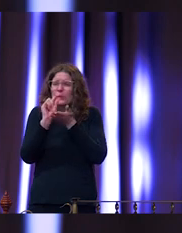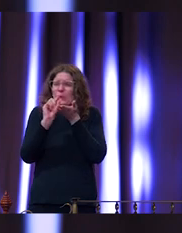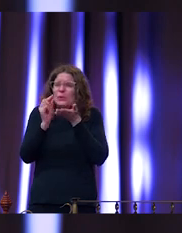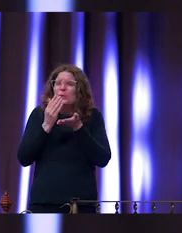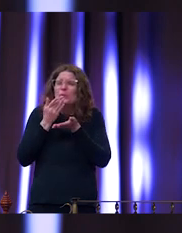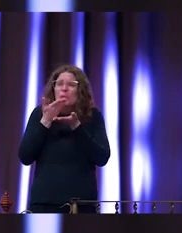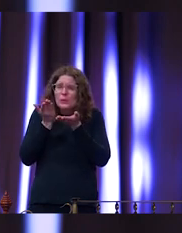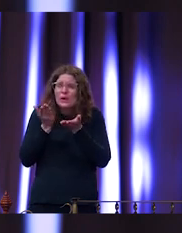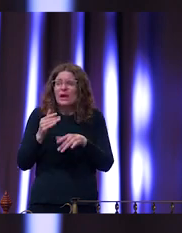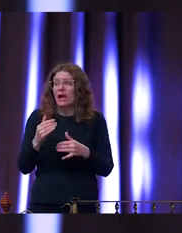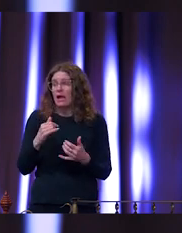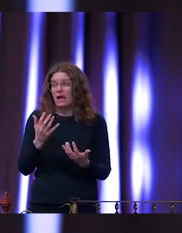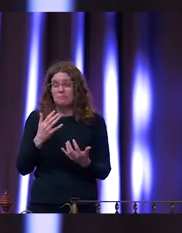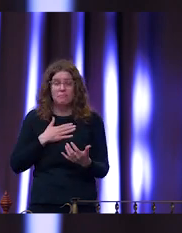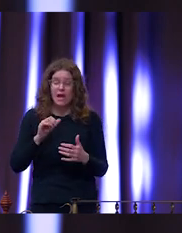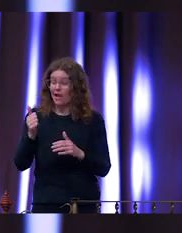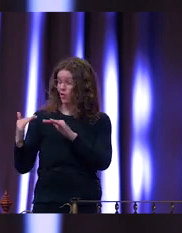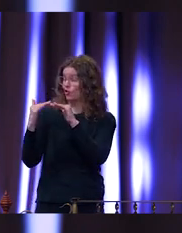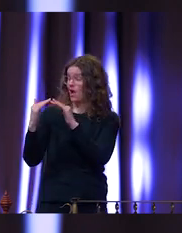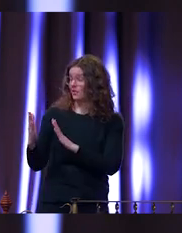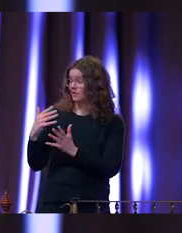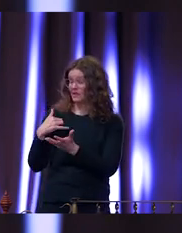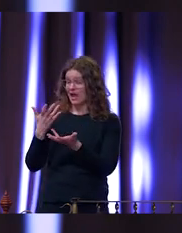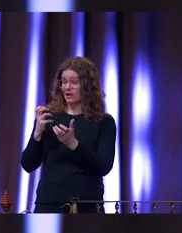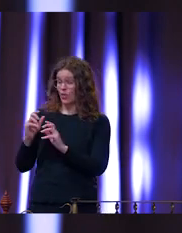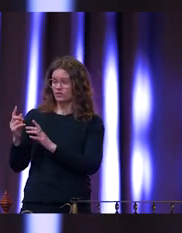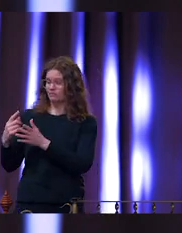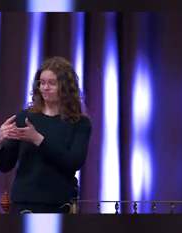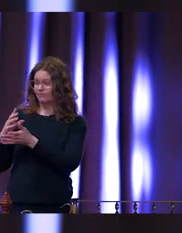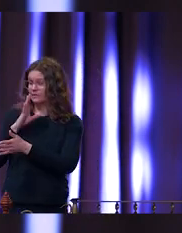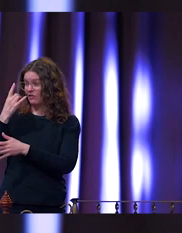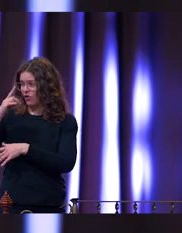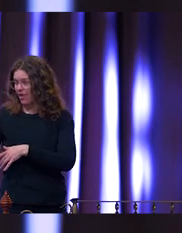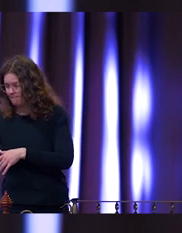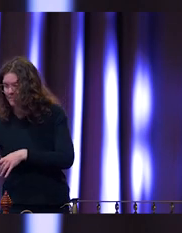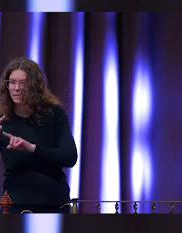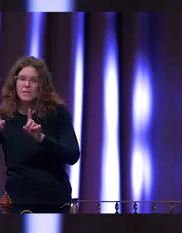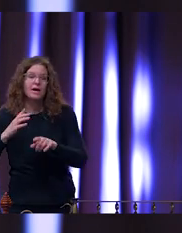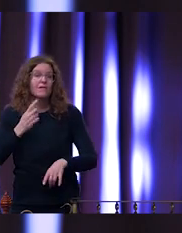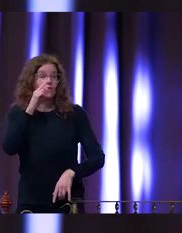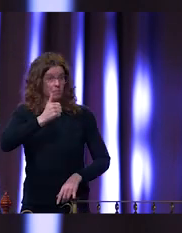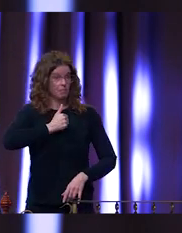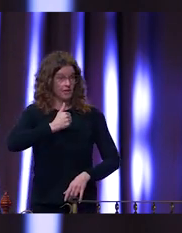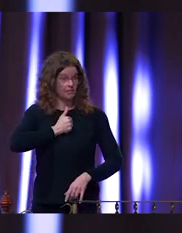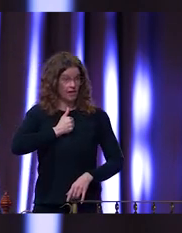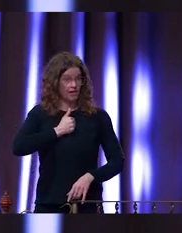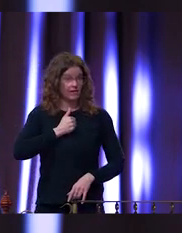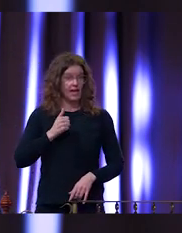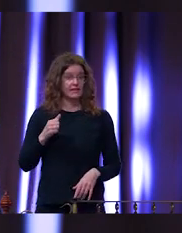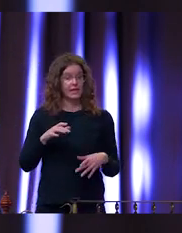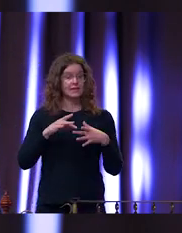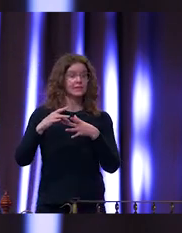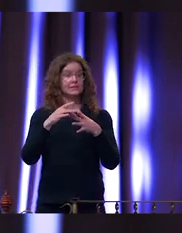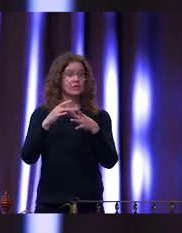I don't want to speak for any of my other colleagues who are in arts philanthropy, but I will speak for myself as a steering committee member, but also through